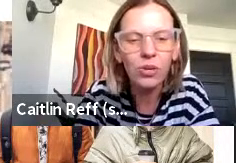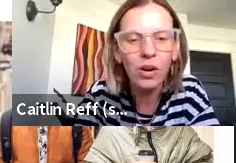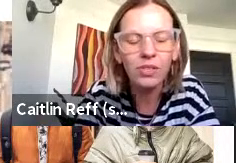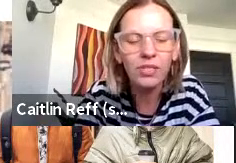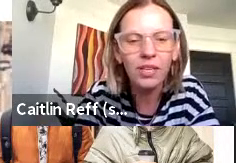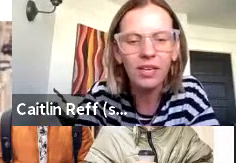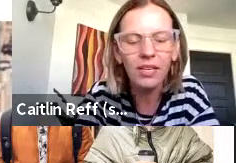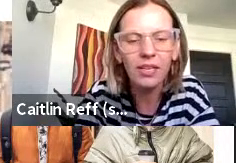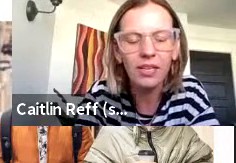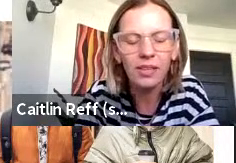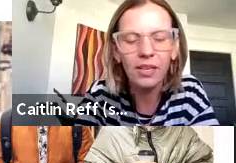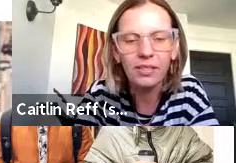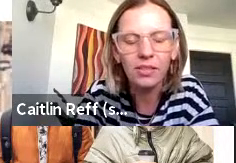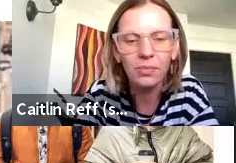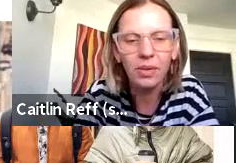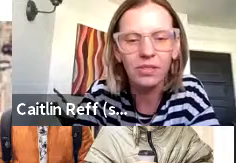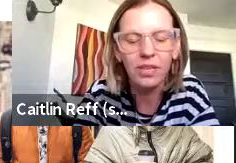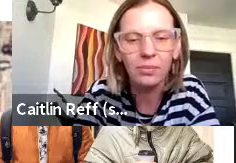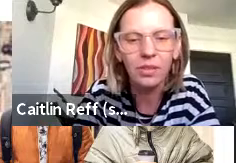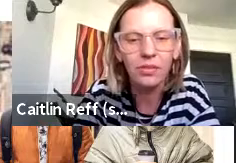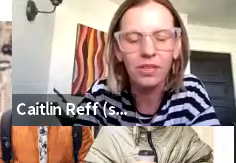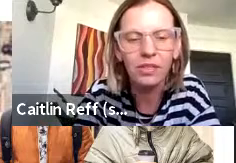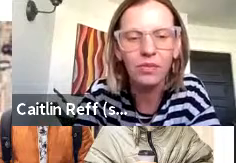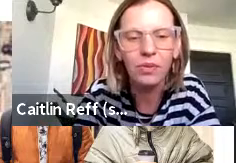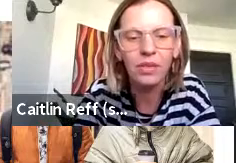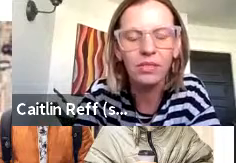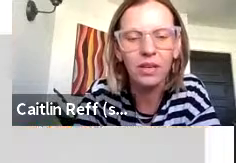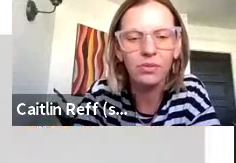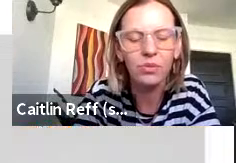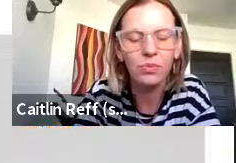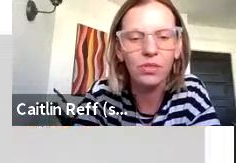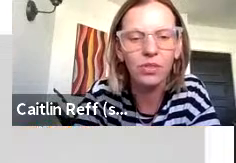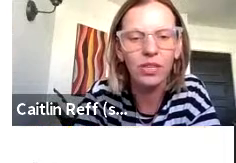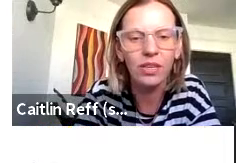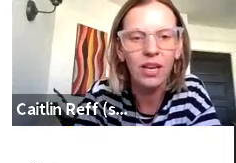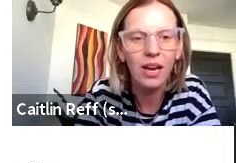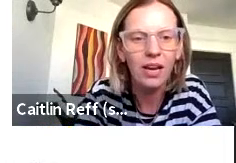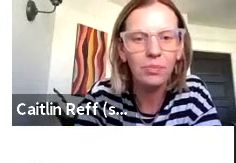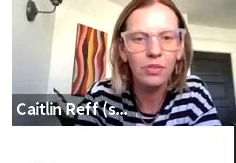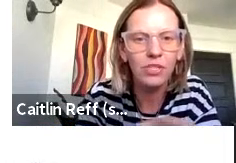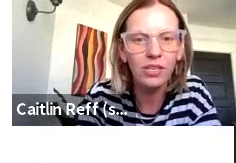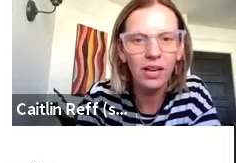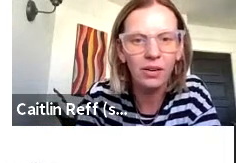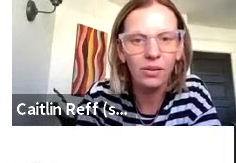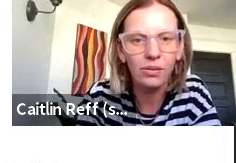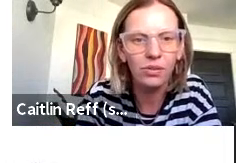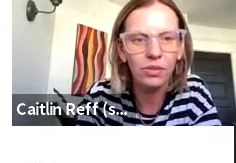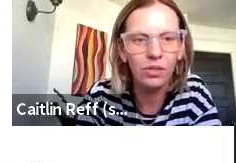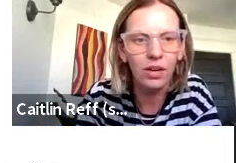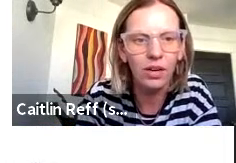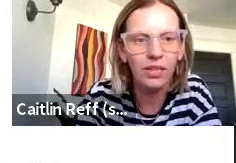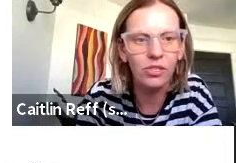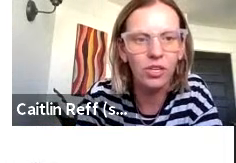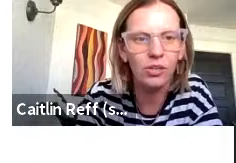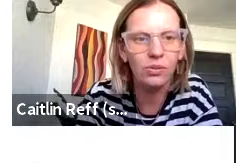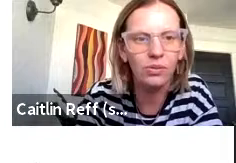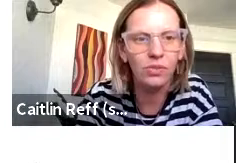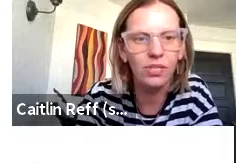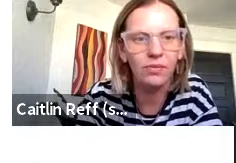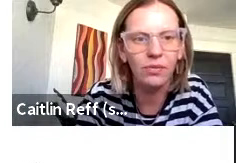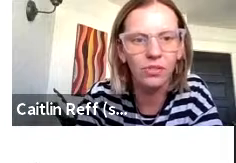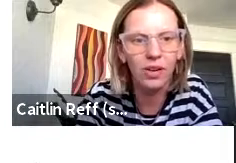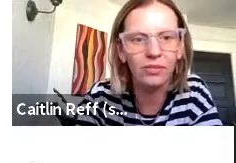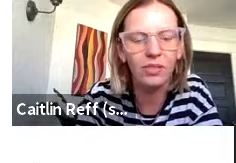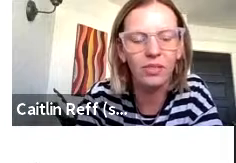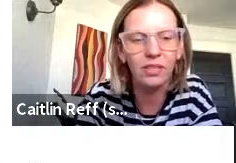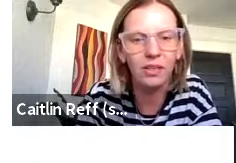Chris, could you, on the slide that talked about the timeline over the next few months, I was just wondering, I appreciated how it shows